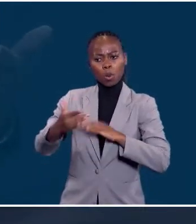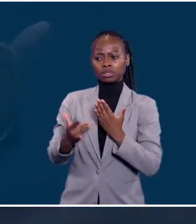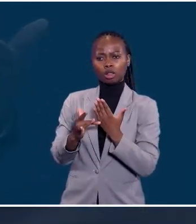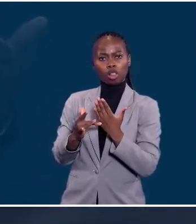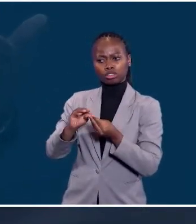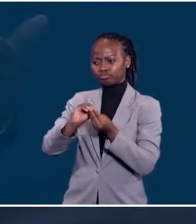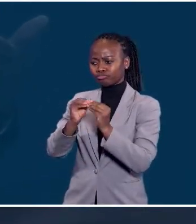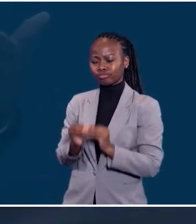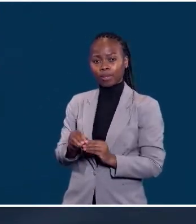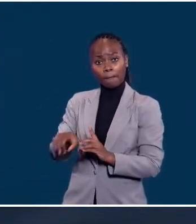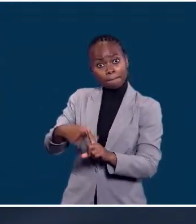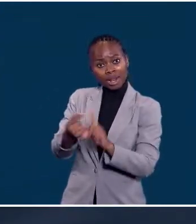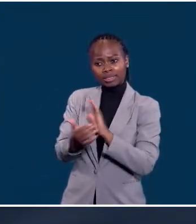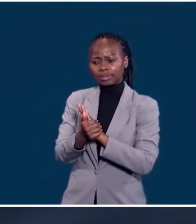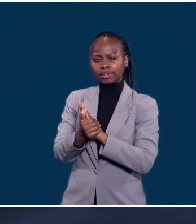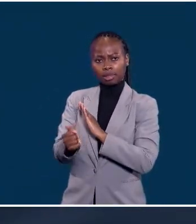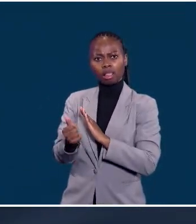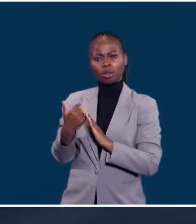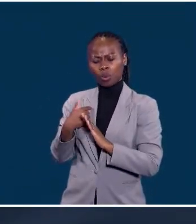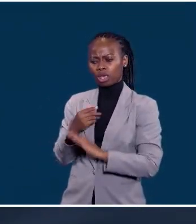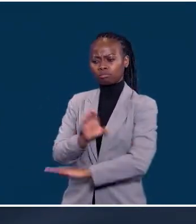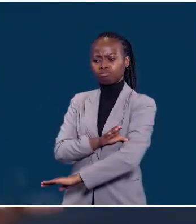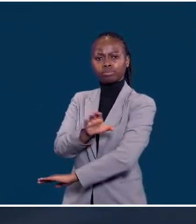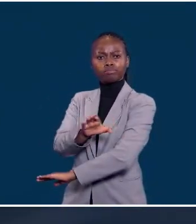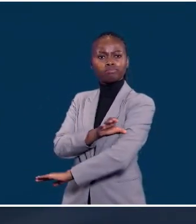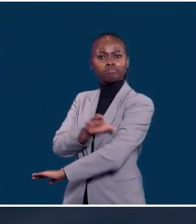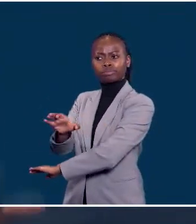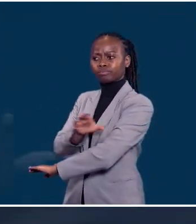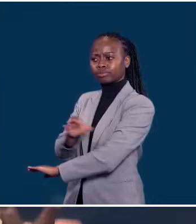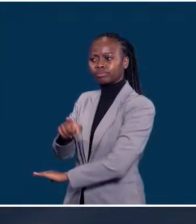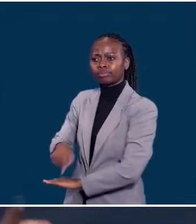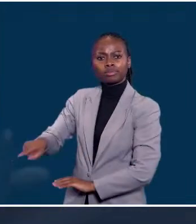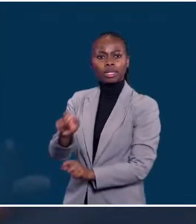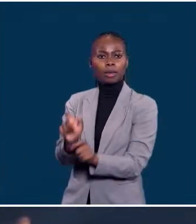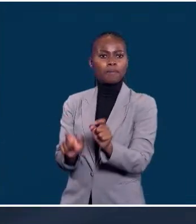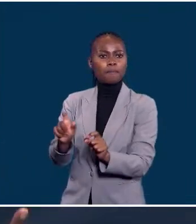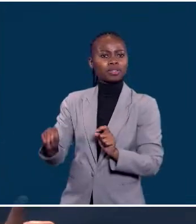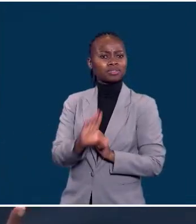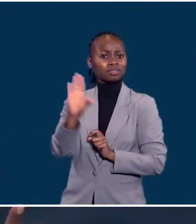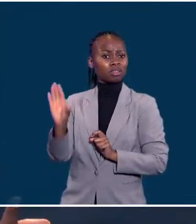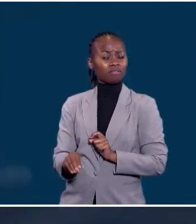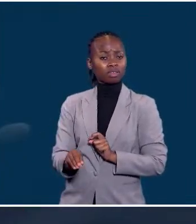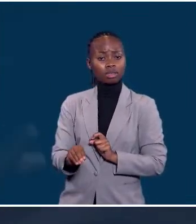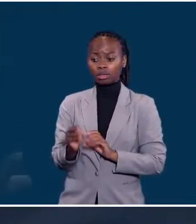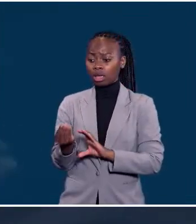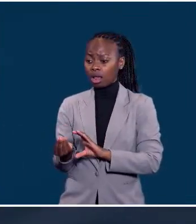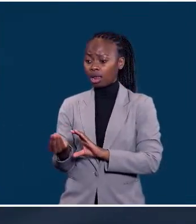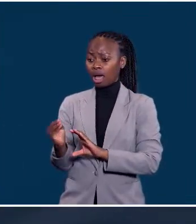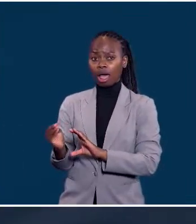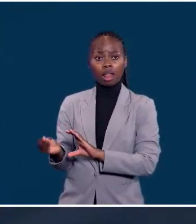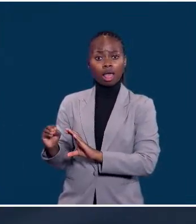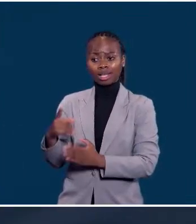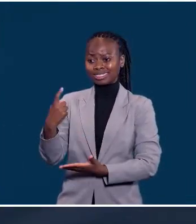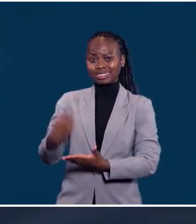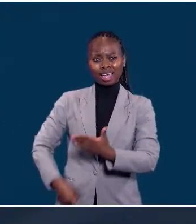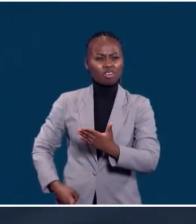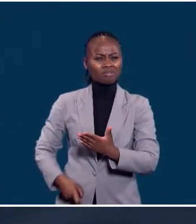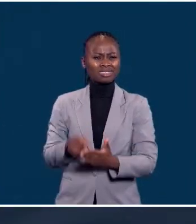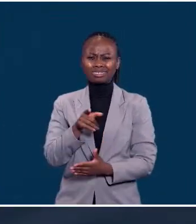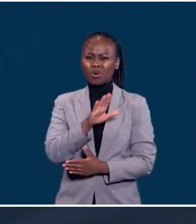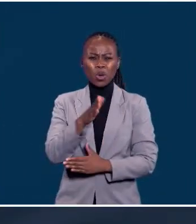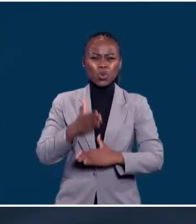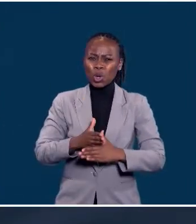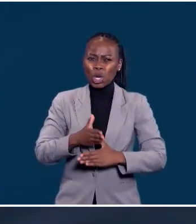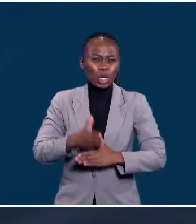skills. Imposing tariffs is not going to do it. And so far, our response as